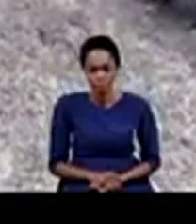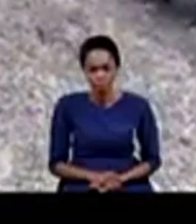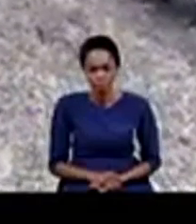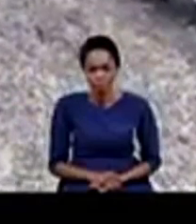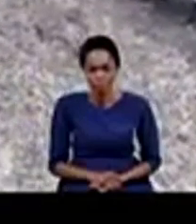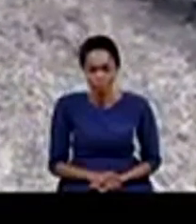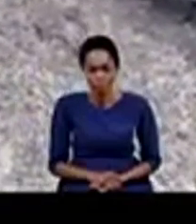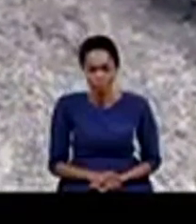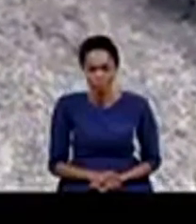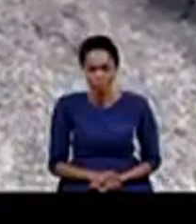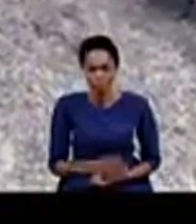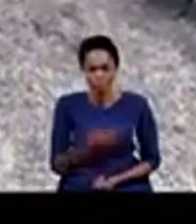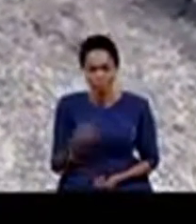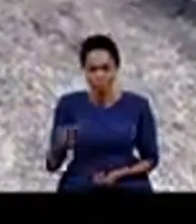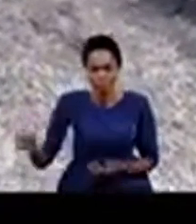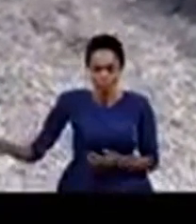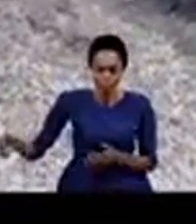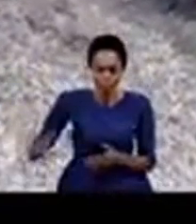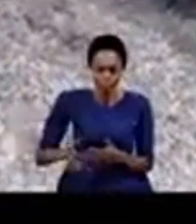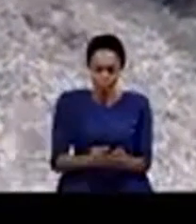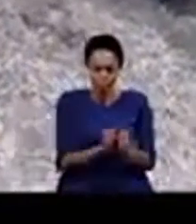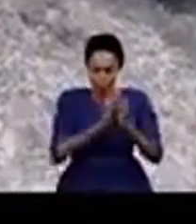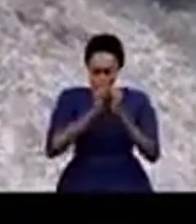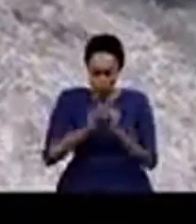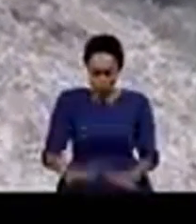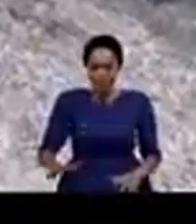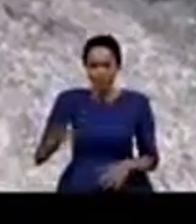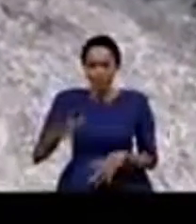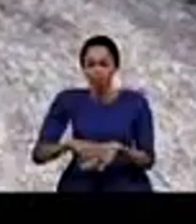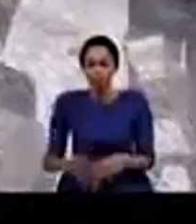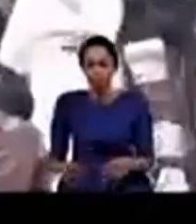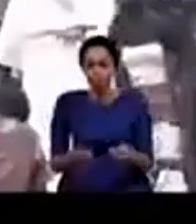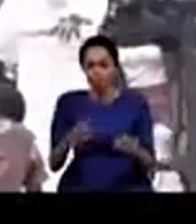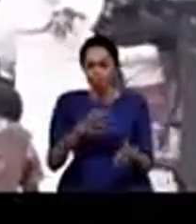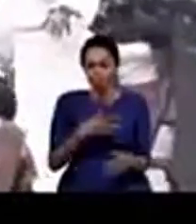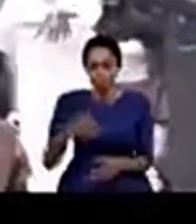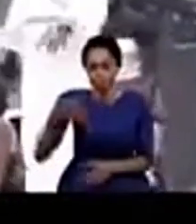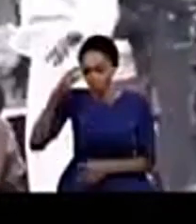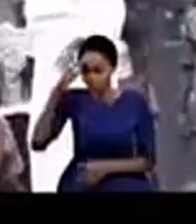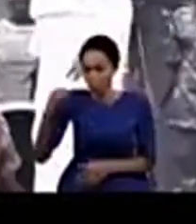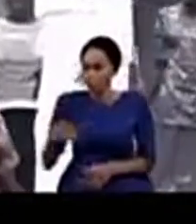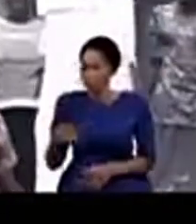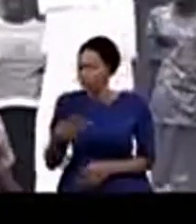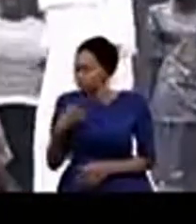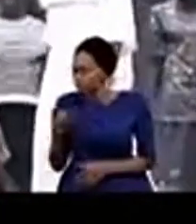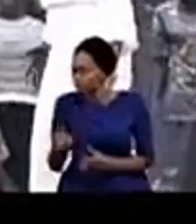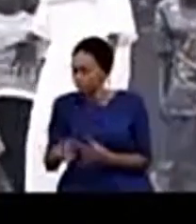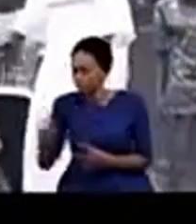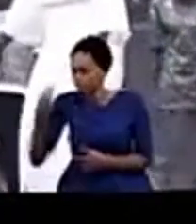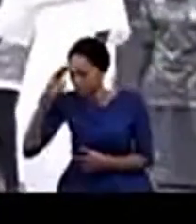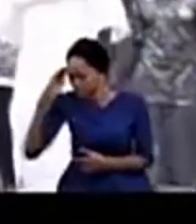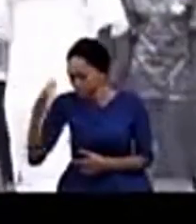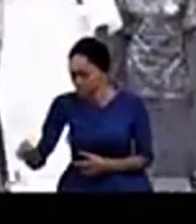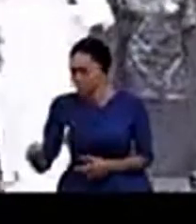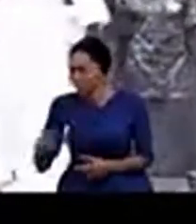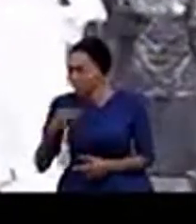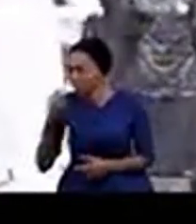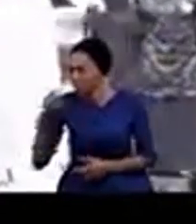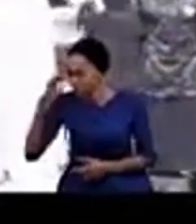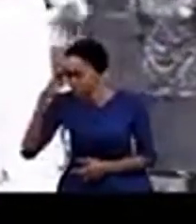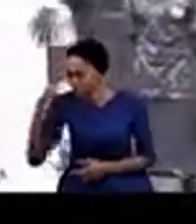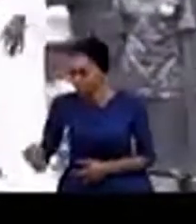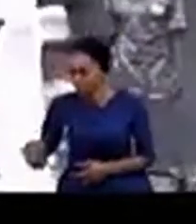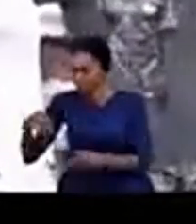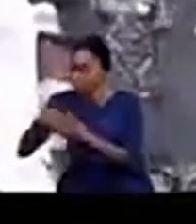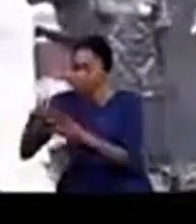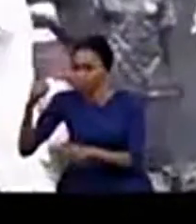Smashed it on the ground. And then I turned to the boy. I didn't even touch the boy. I said, boy, in the